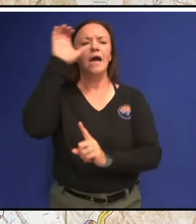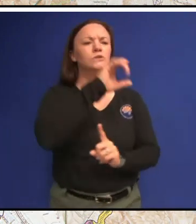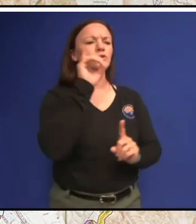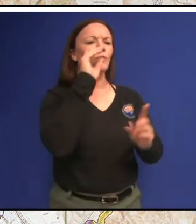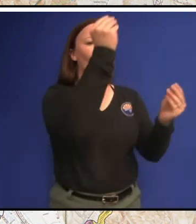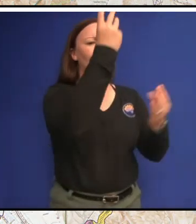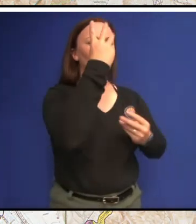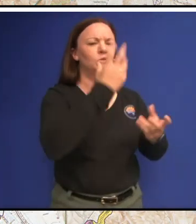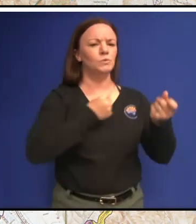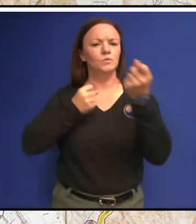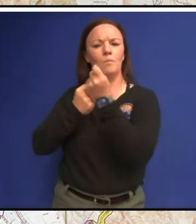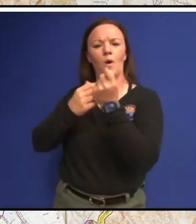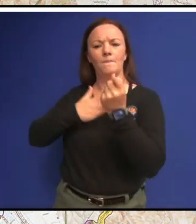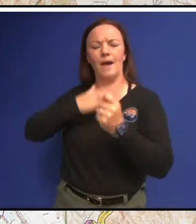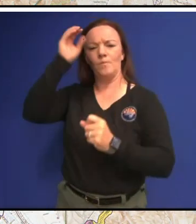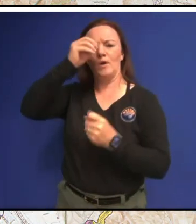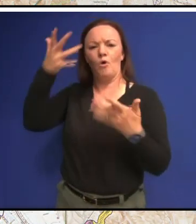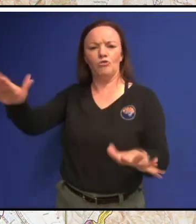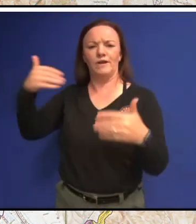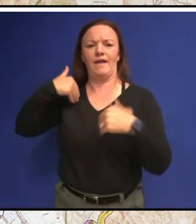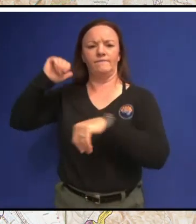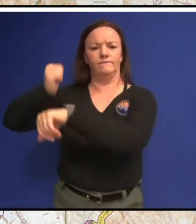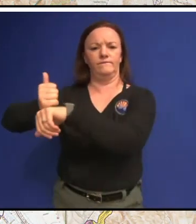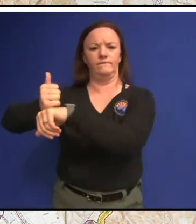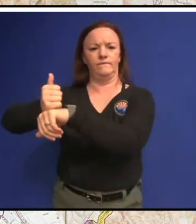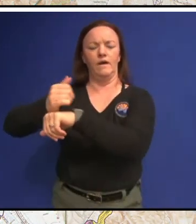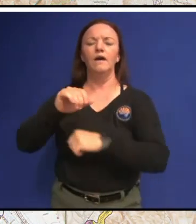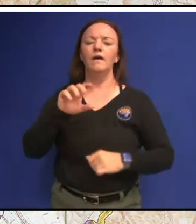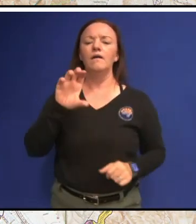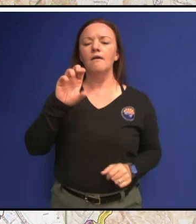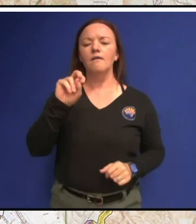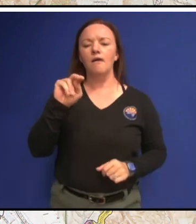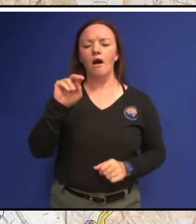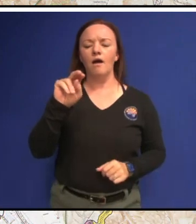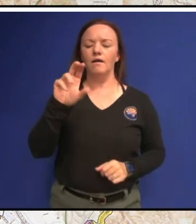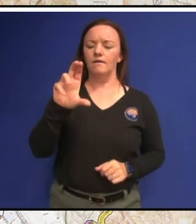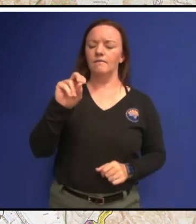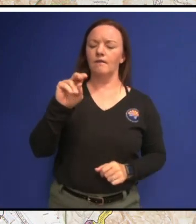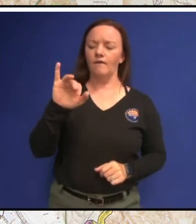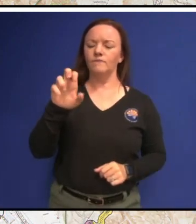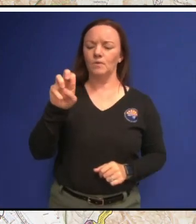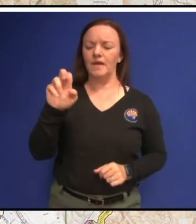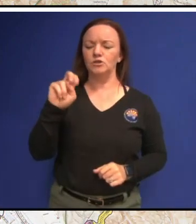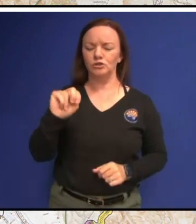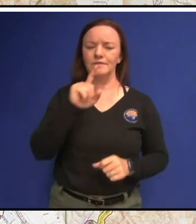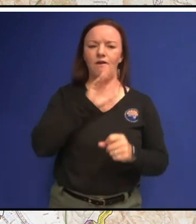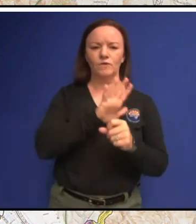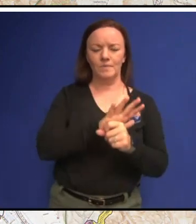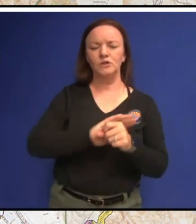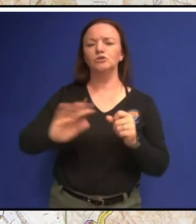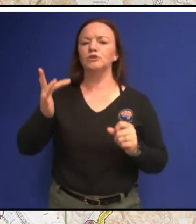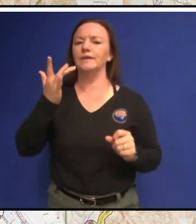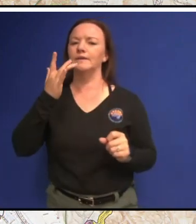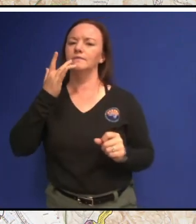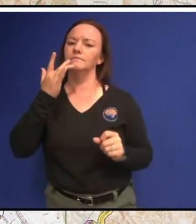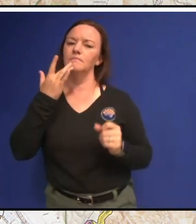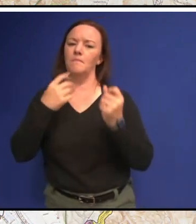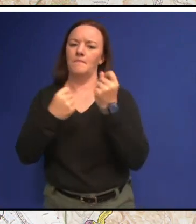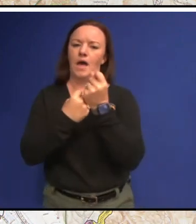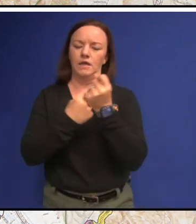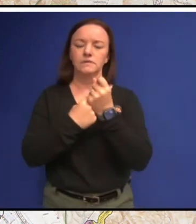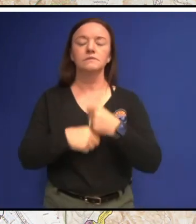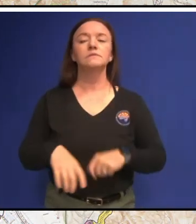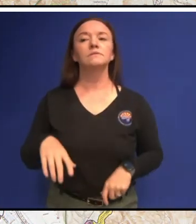that's confirmation bias. So basically it's when you focus on one possibility and you ignore the alternatives. One of